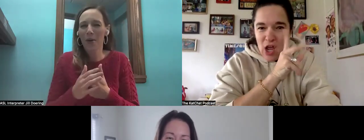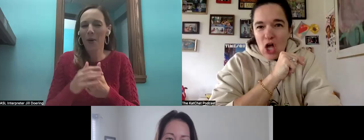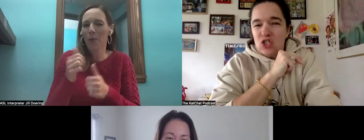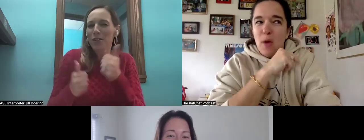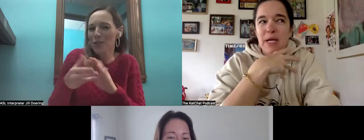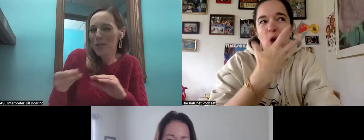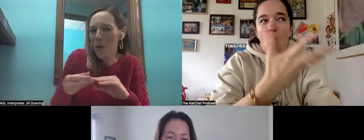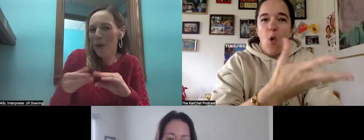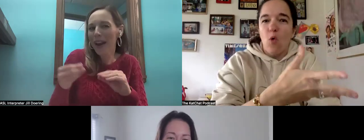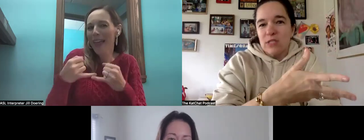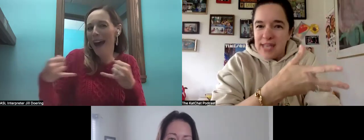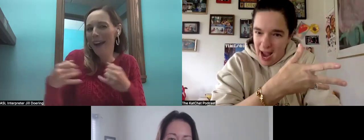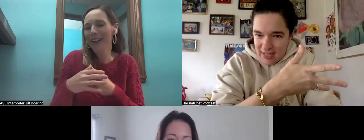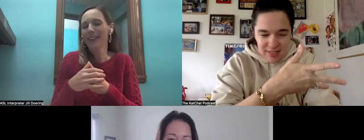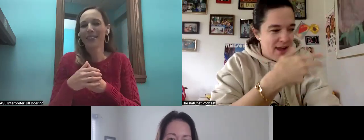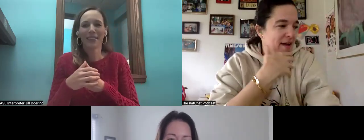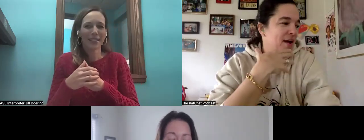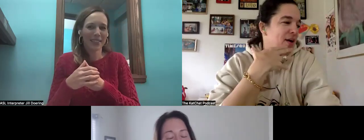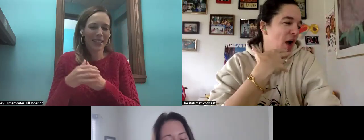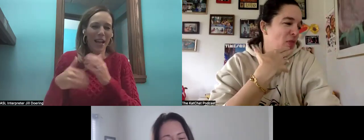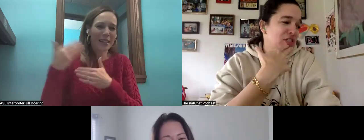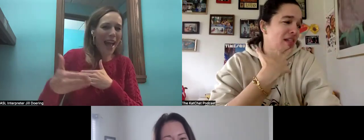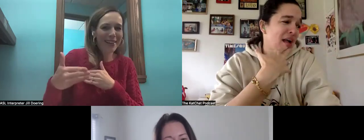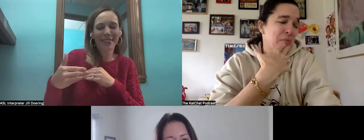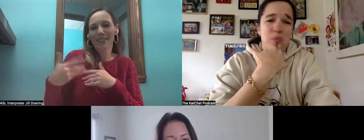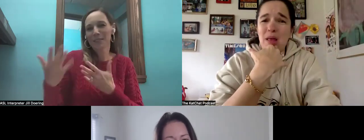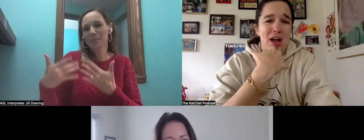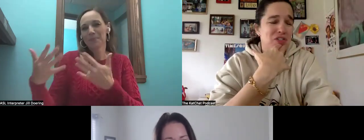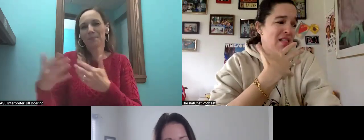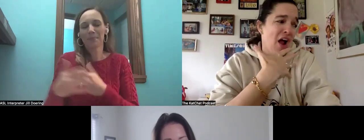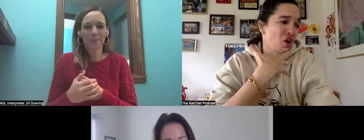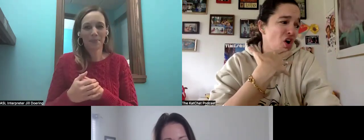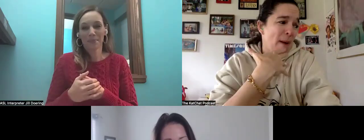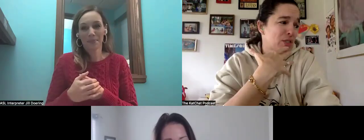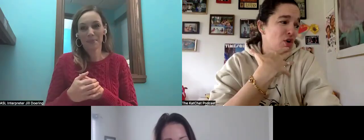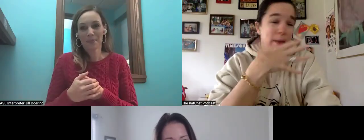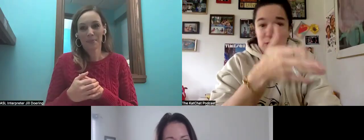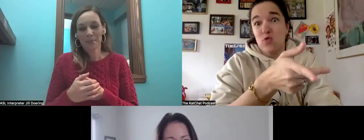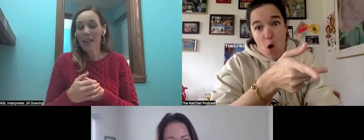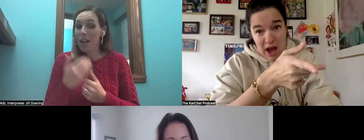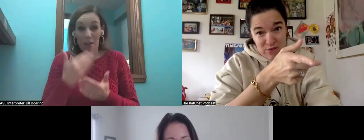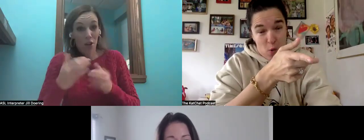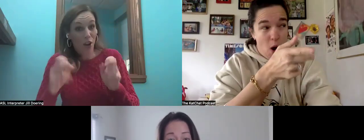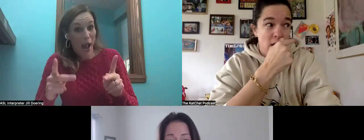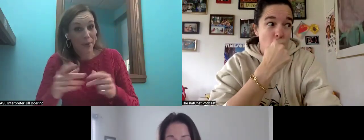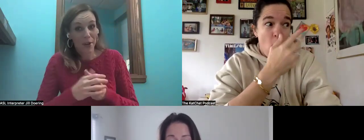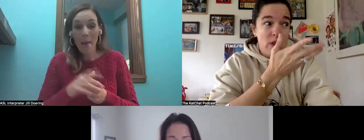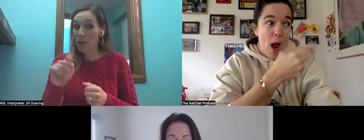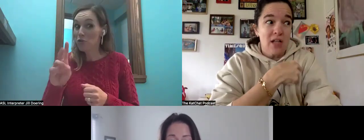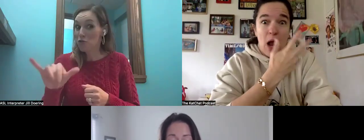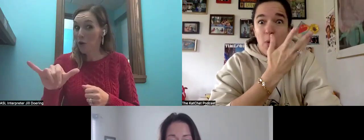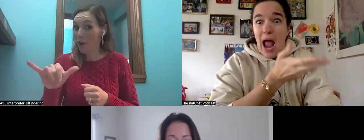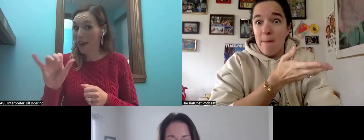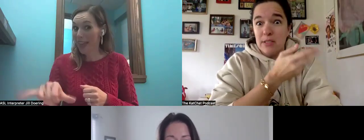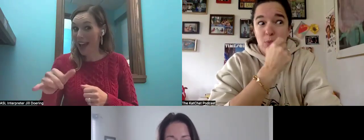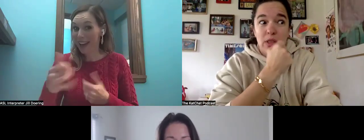story should yeah, be told next? right. So that pretty much a good opportunity try for one with